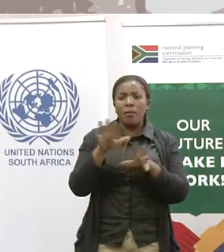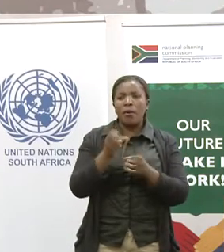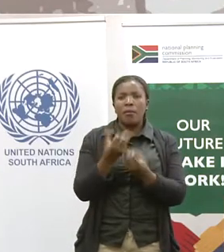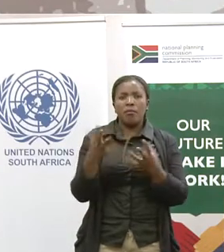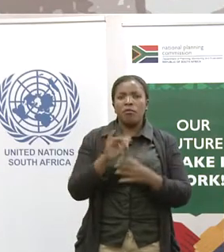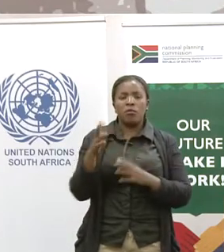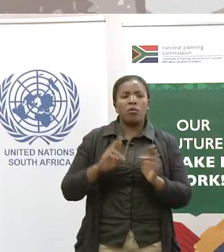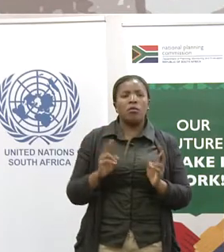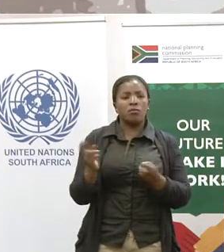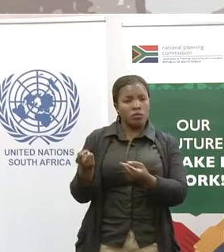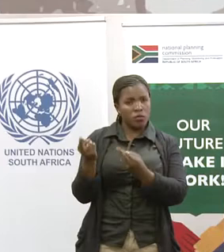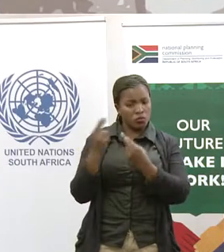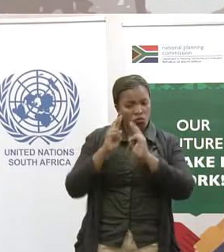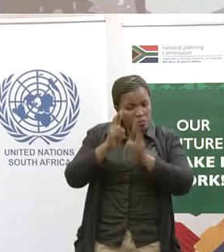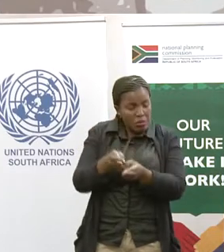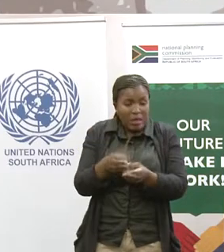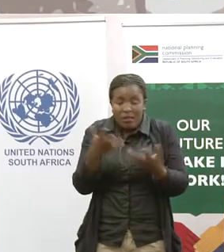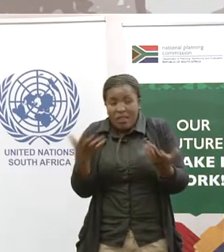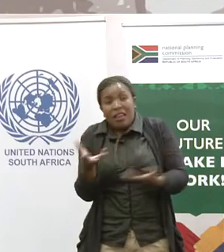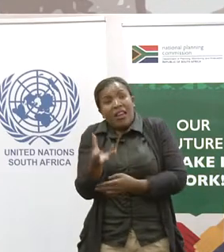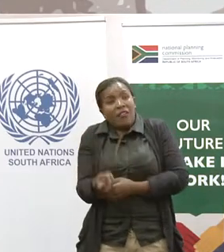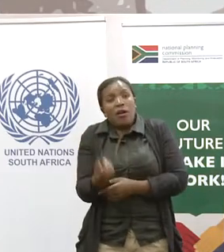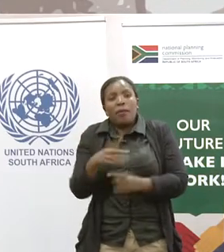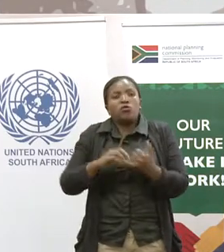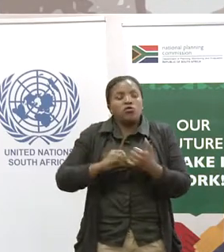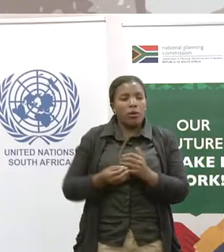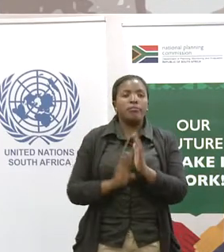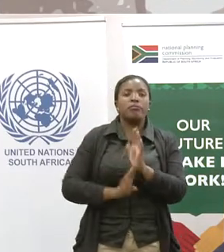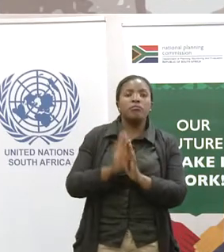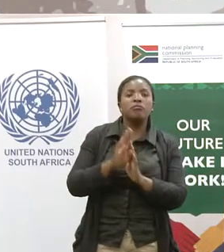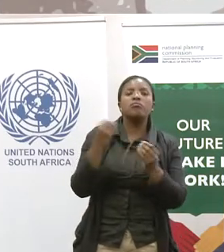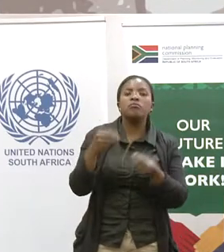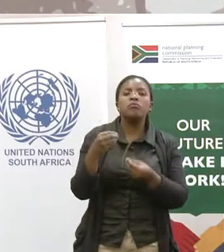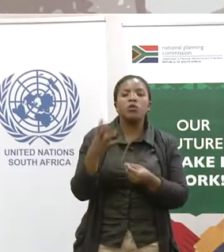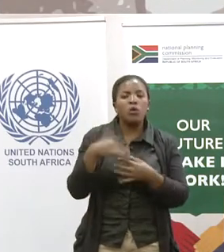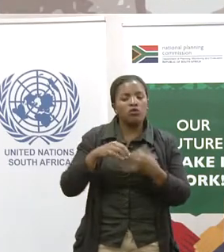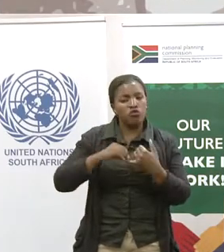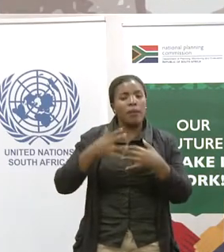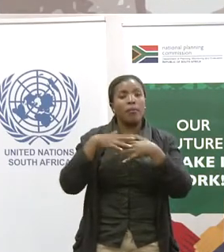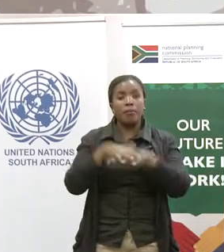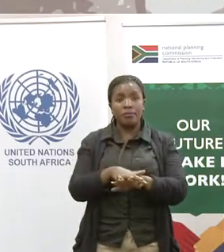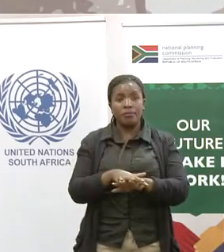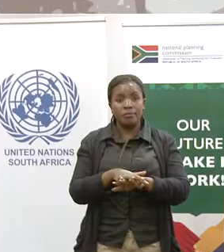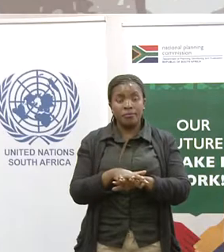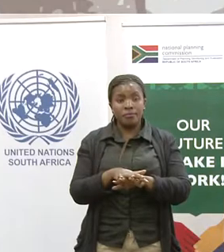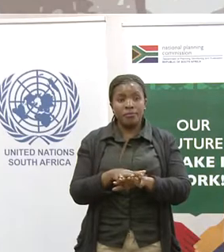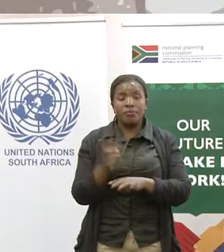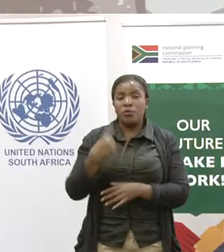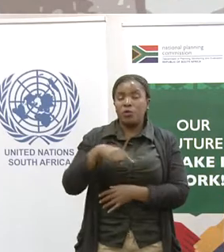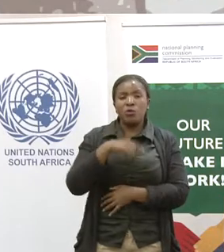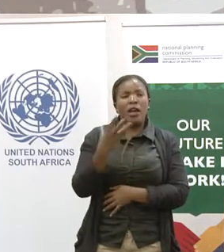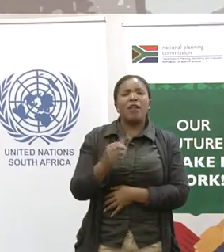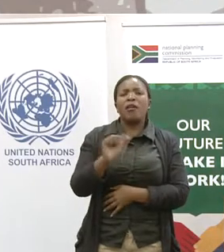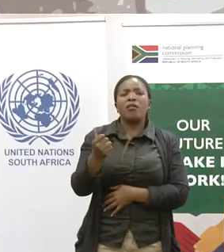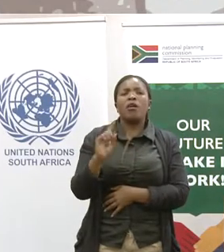they build. So we're increasing the building inspectors. It's a demand. It's all about inclusion. So we also have